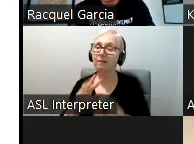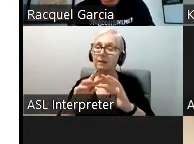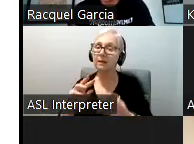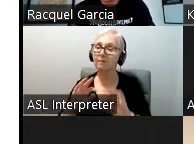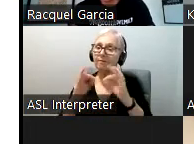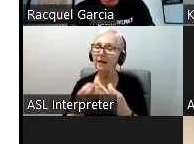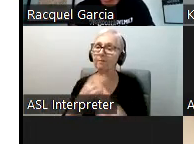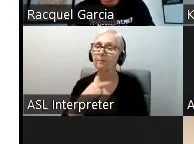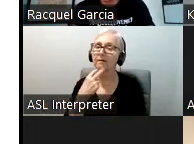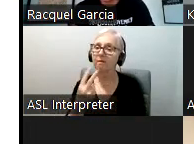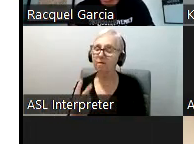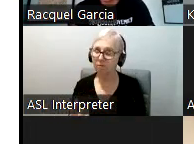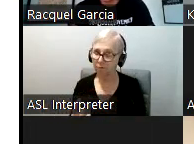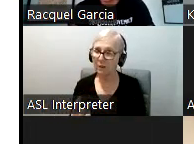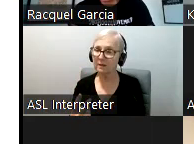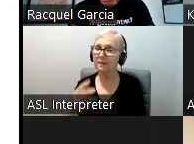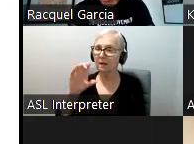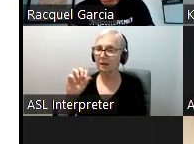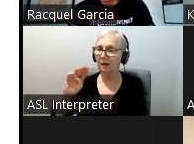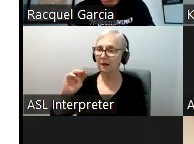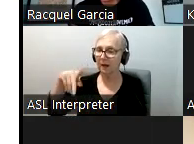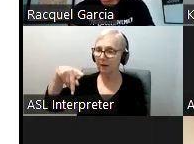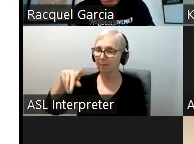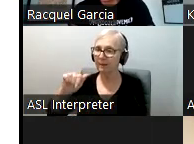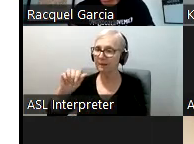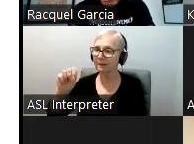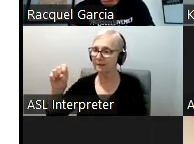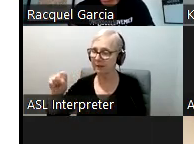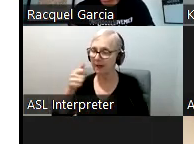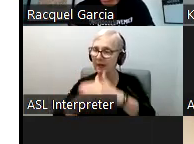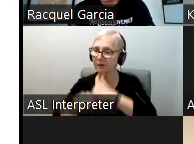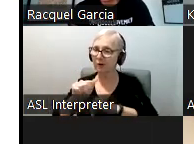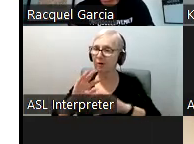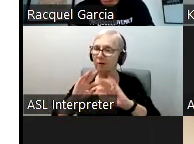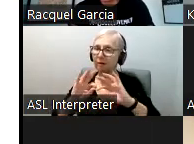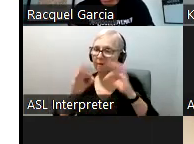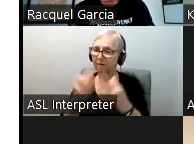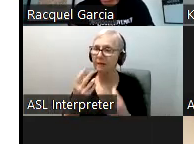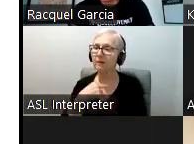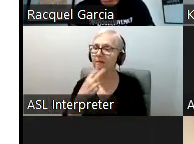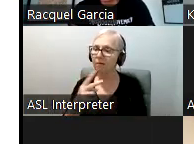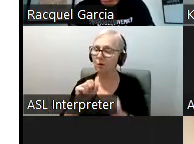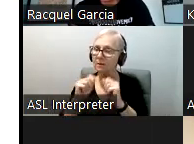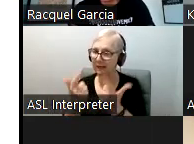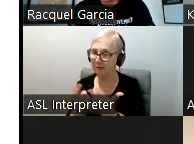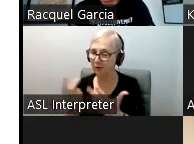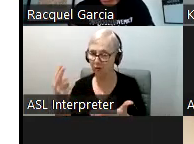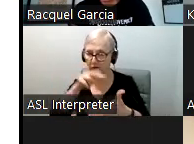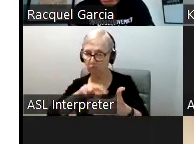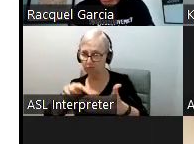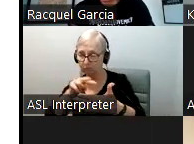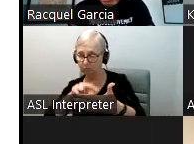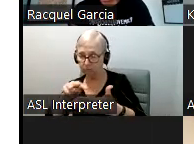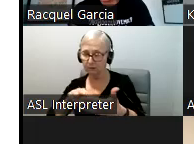the CDHS website under Family Voice Council. You guys can go ahead and take a look at that if you want to gain a little bit